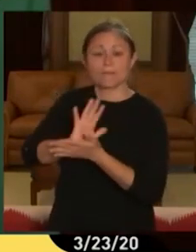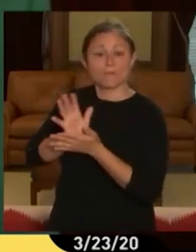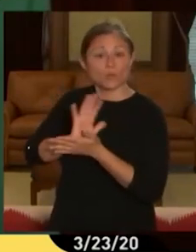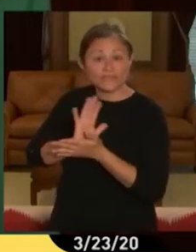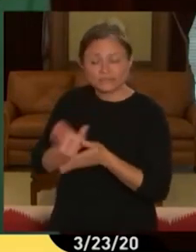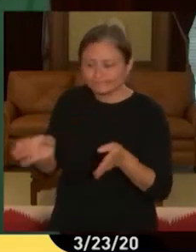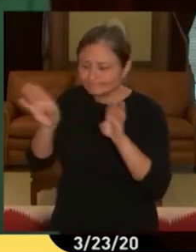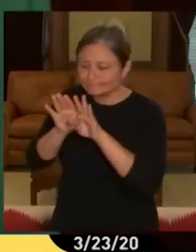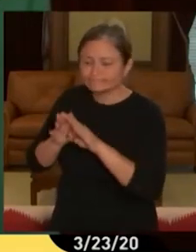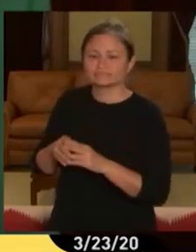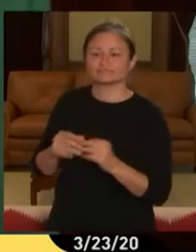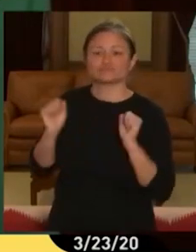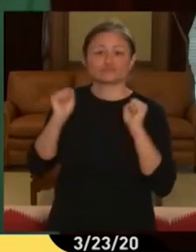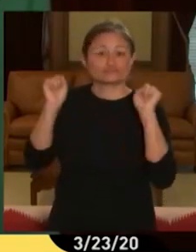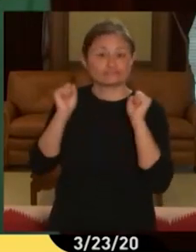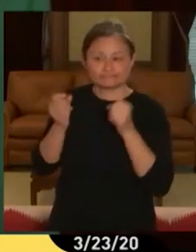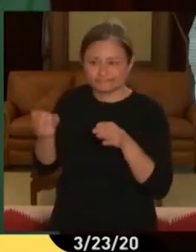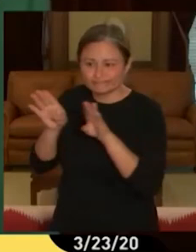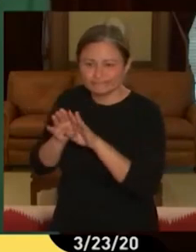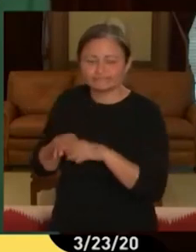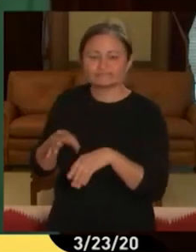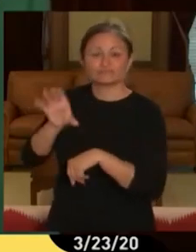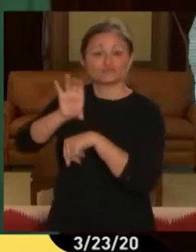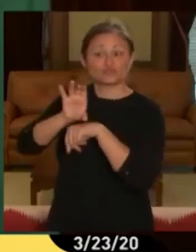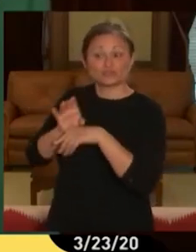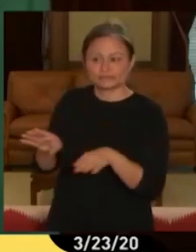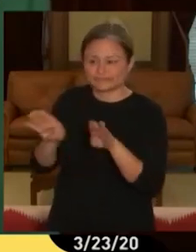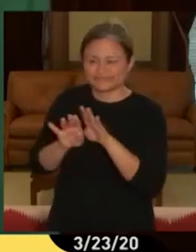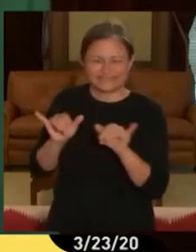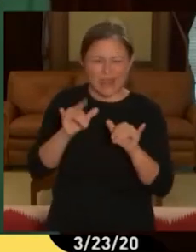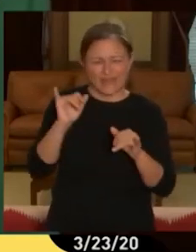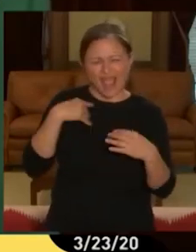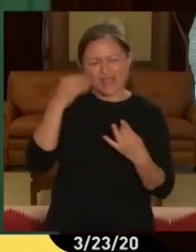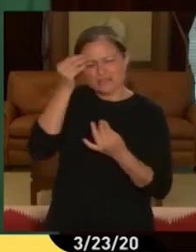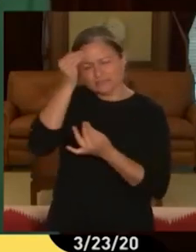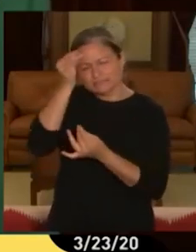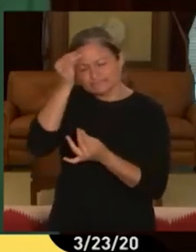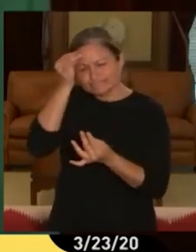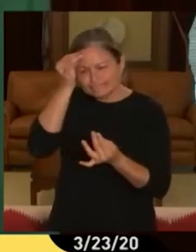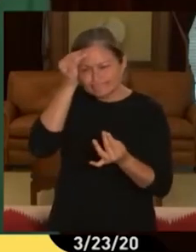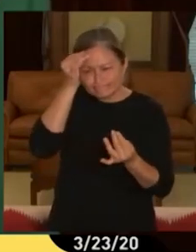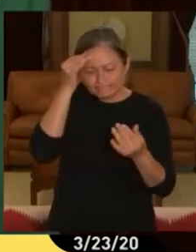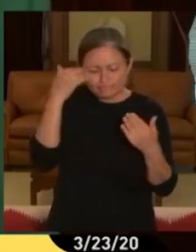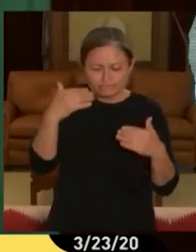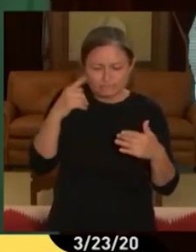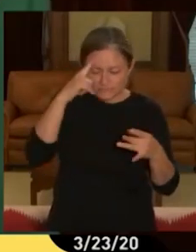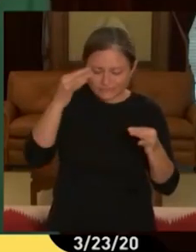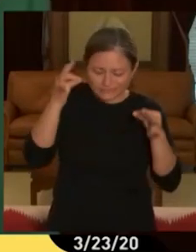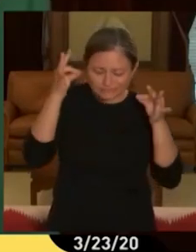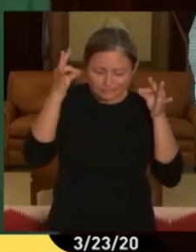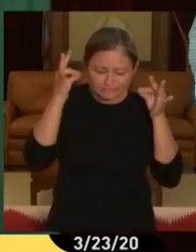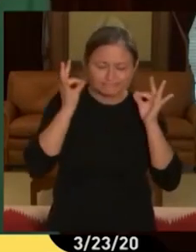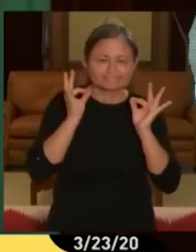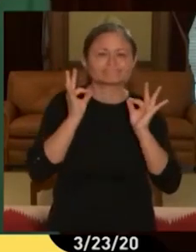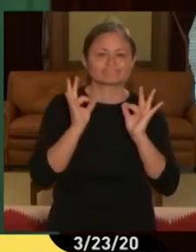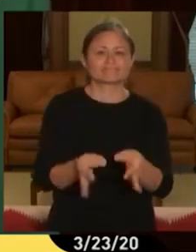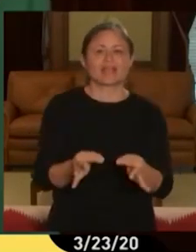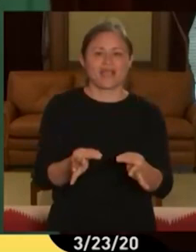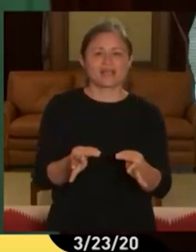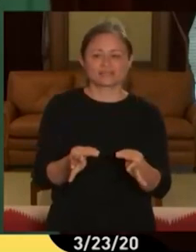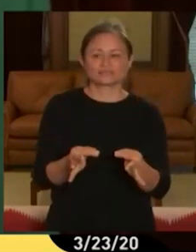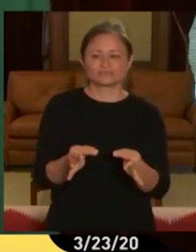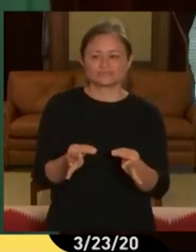been thoughtful and deliberate in making these very tough choices. And I've been very clear on the need